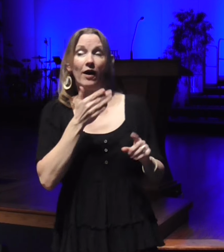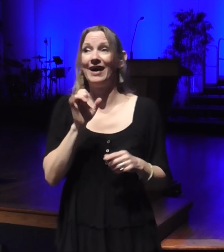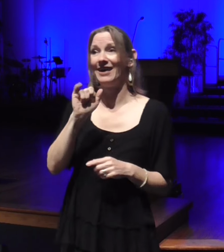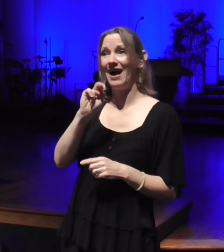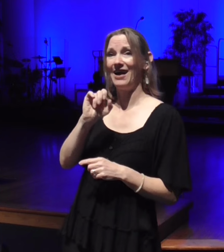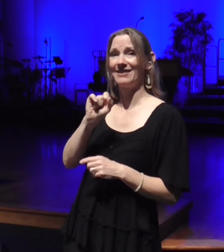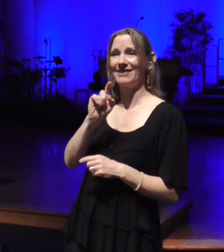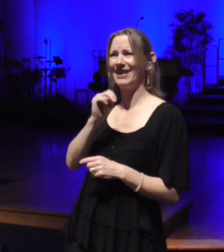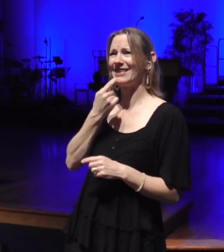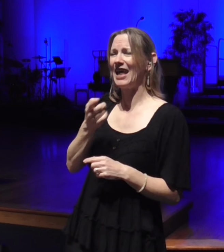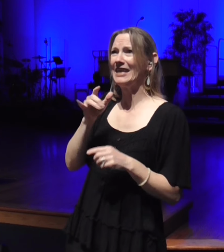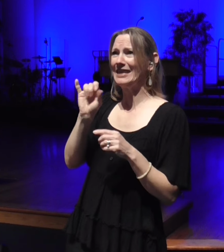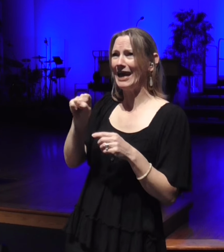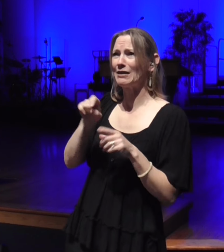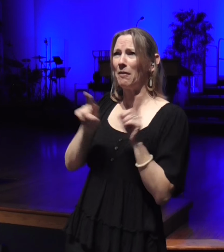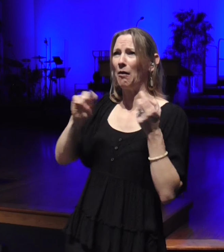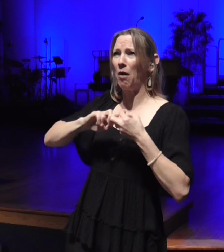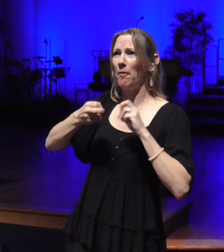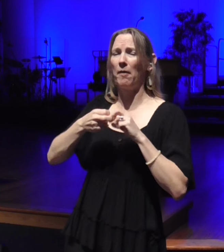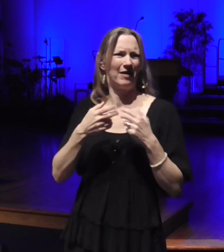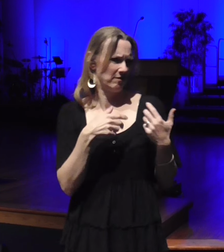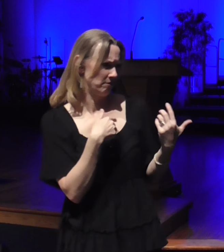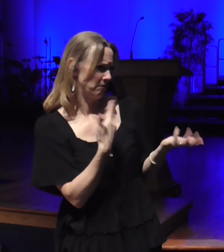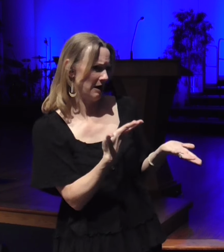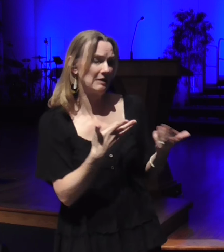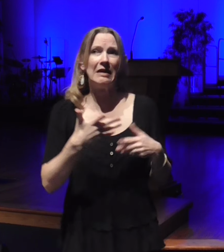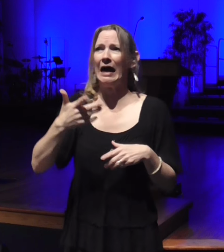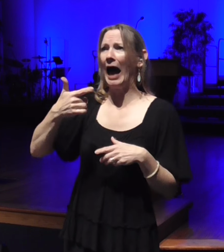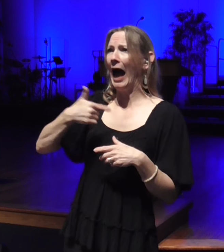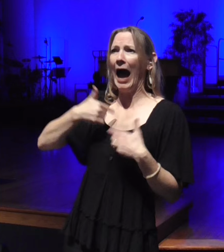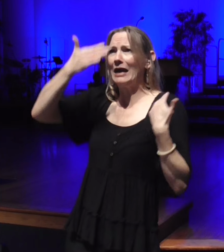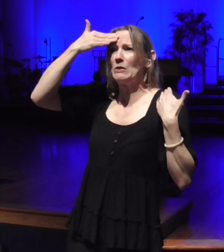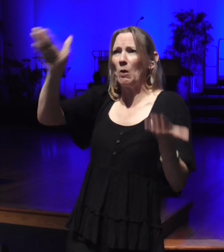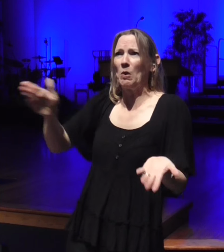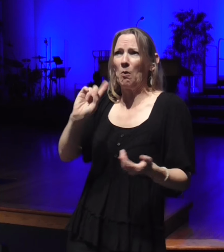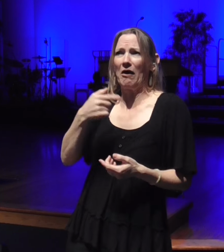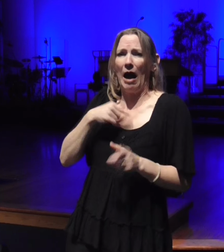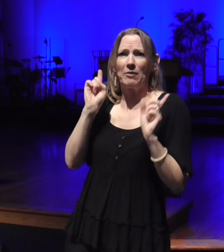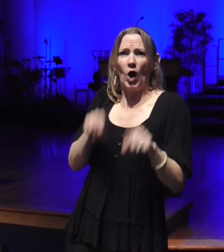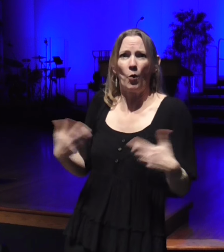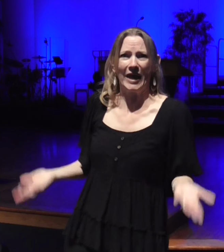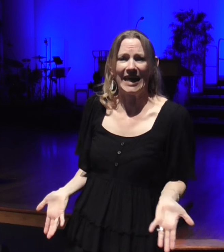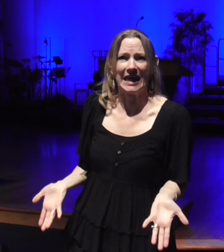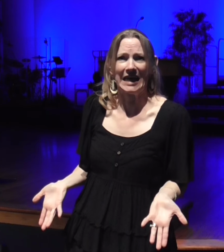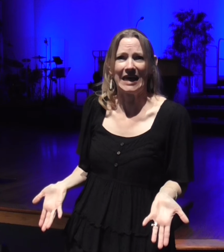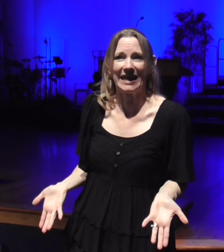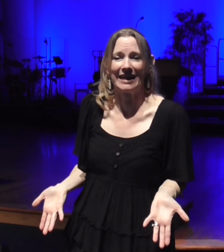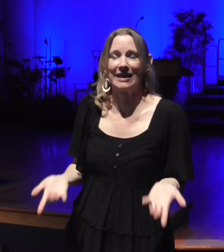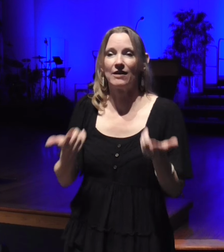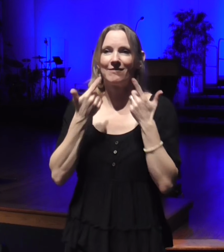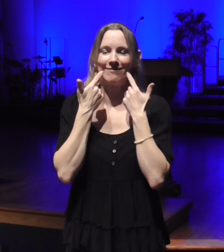Mr. Einstein said, "Yes, but there's a problem." The conductor said, "What?" And Einstein replied, "I have no idea where I'm going."